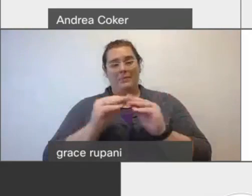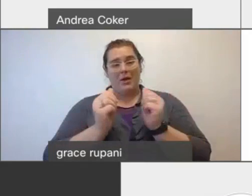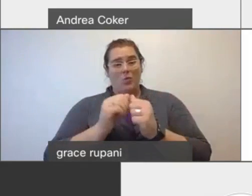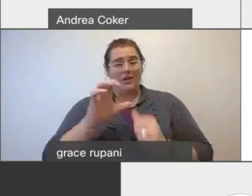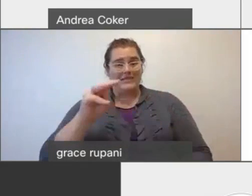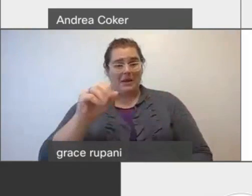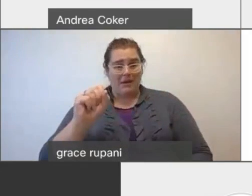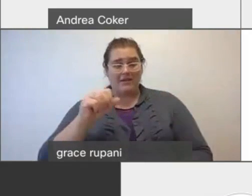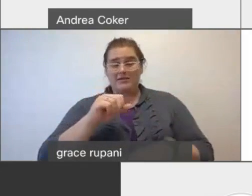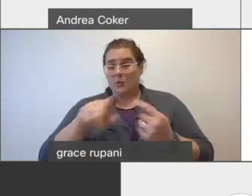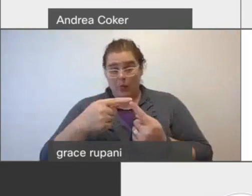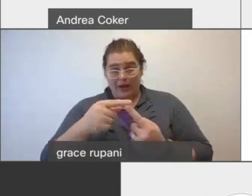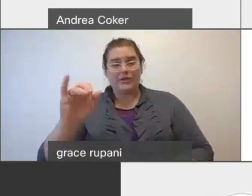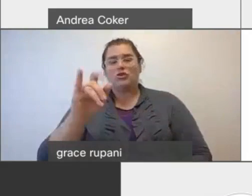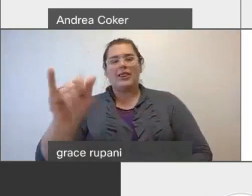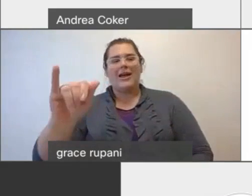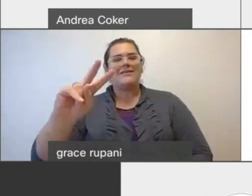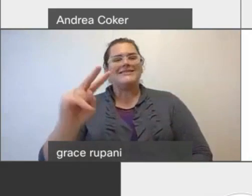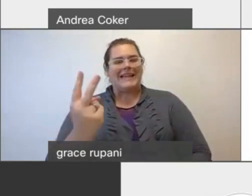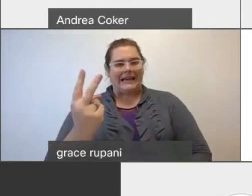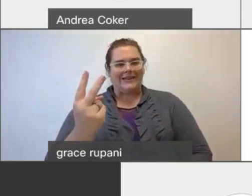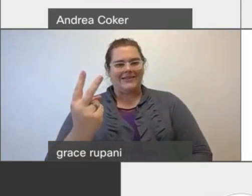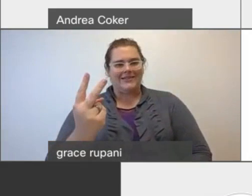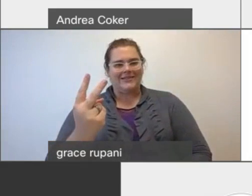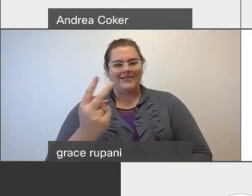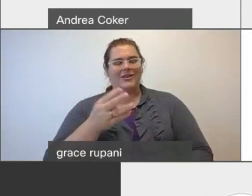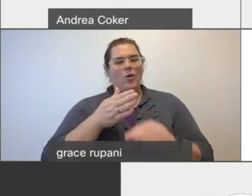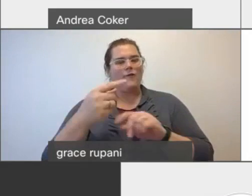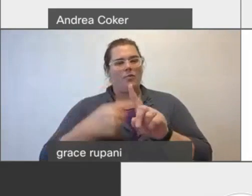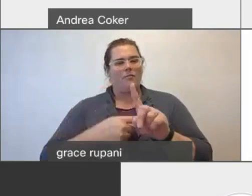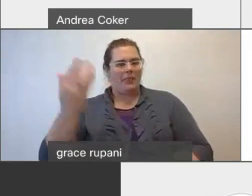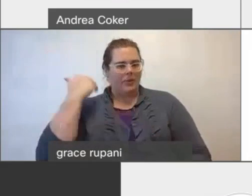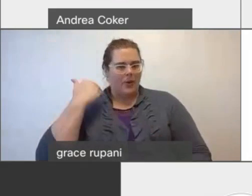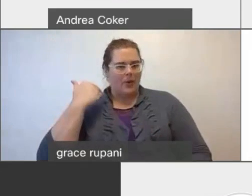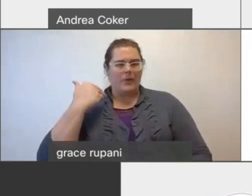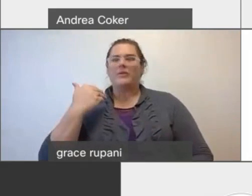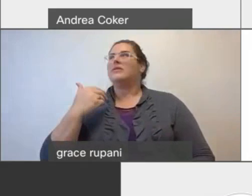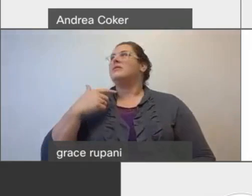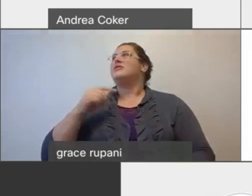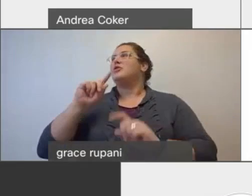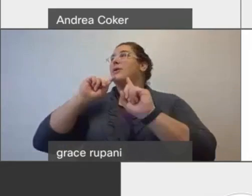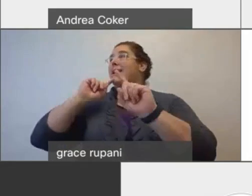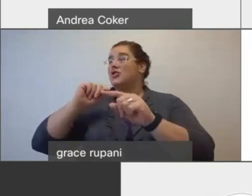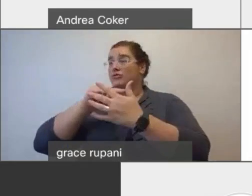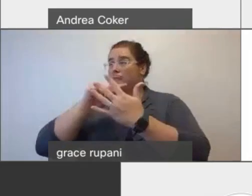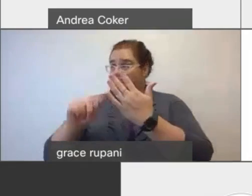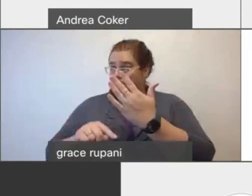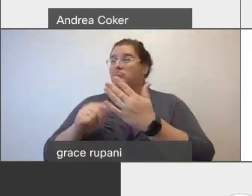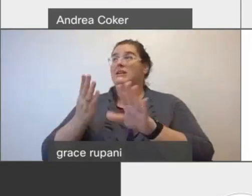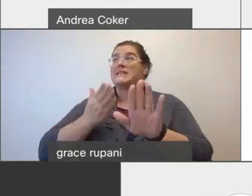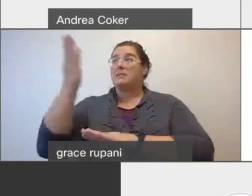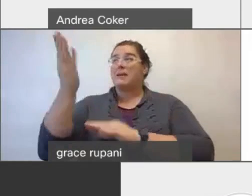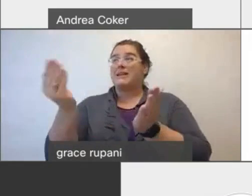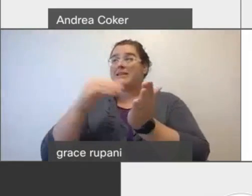2nd to answer their final questions and resubmitted. And so